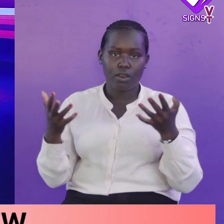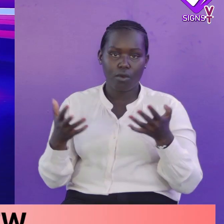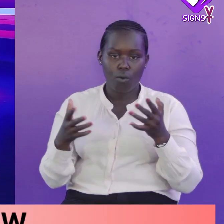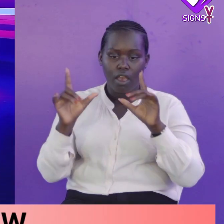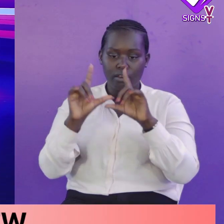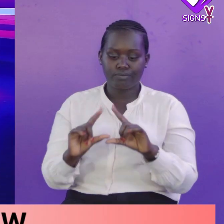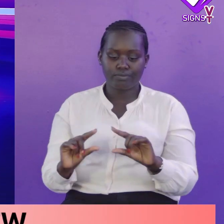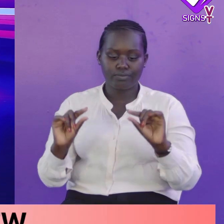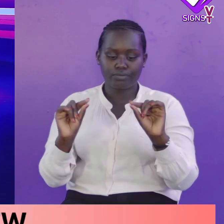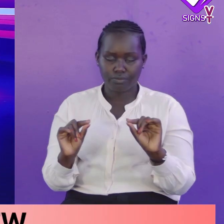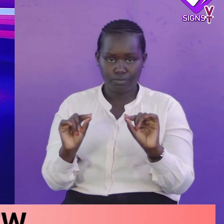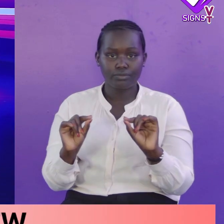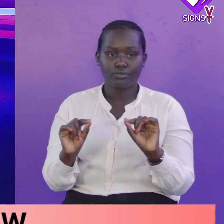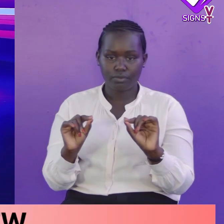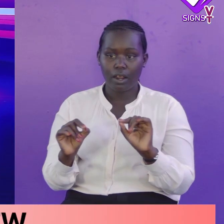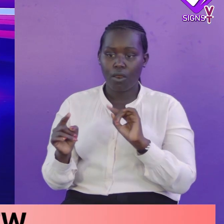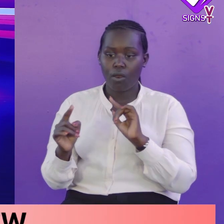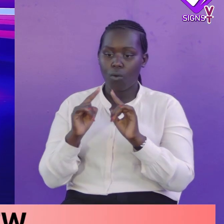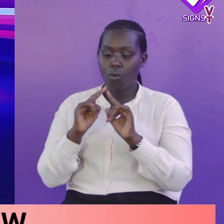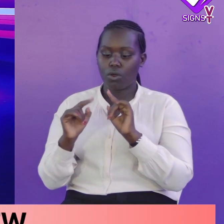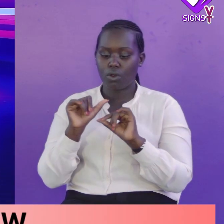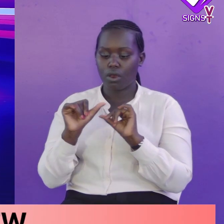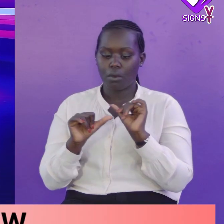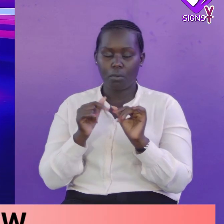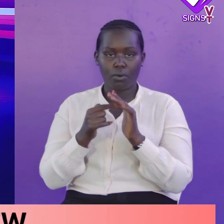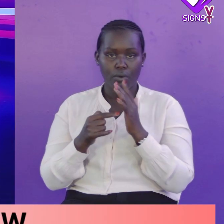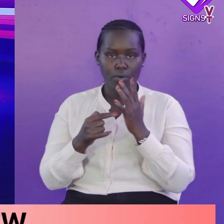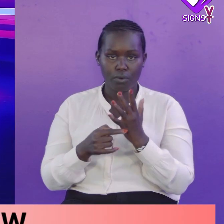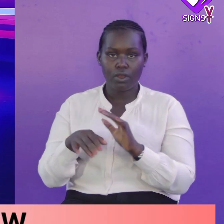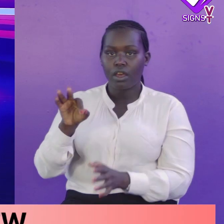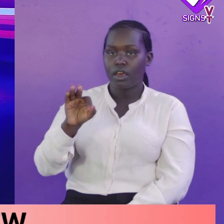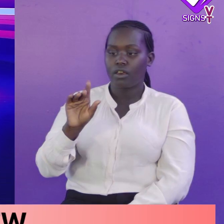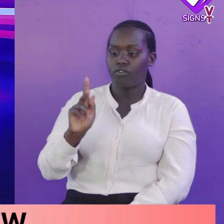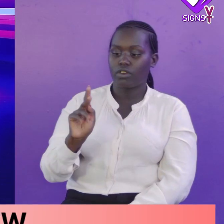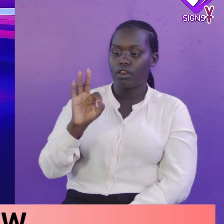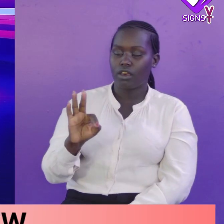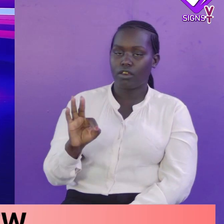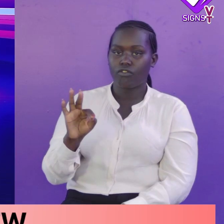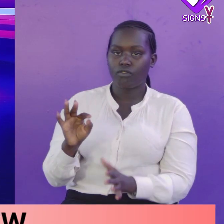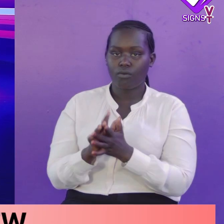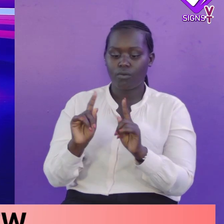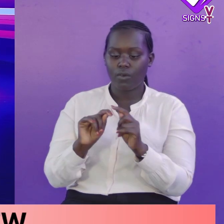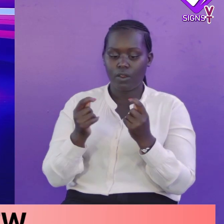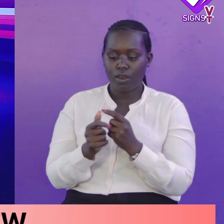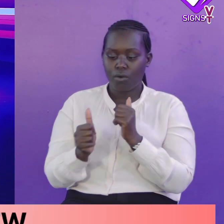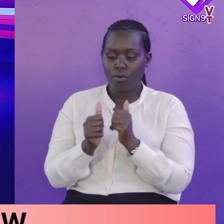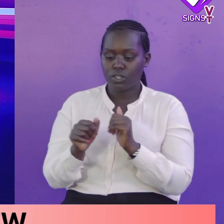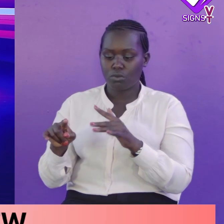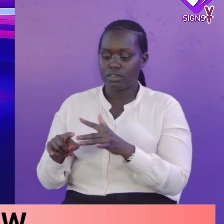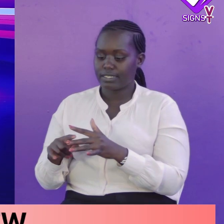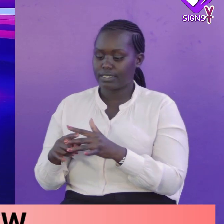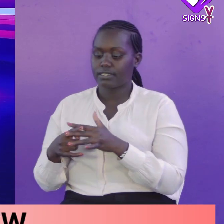Japan. And we'll talk about the FKF Premier League that will be kicking